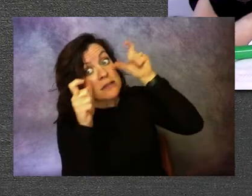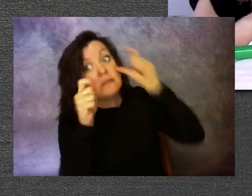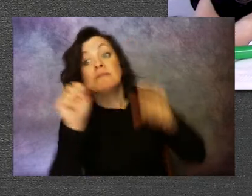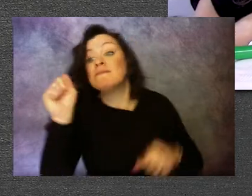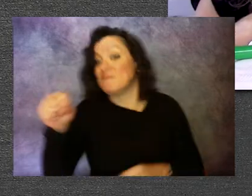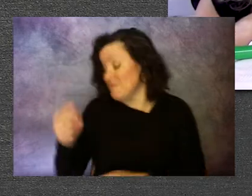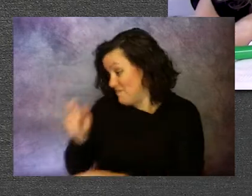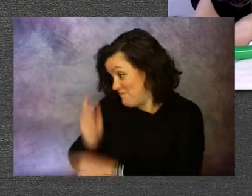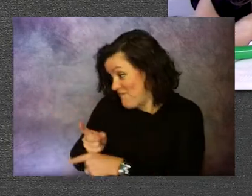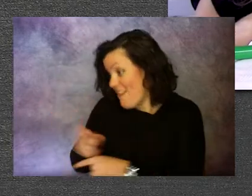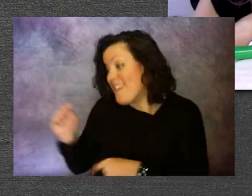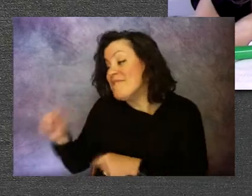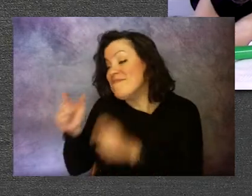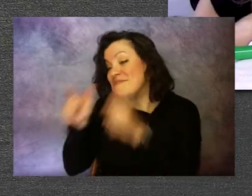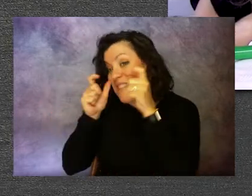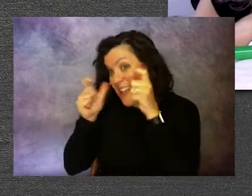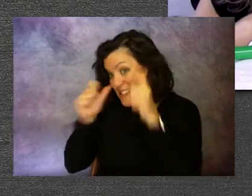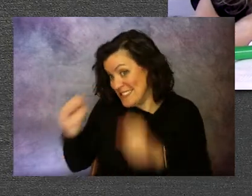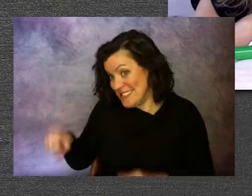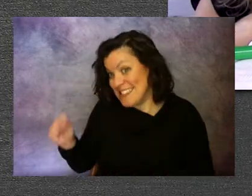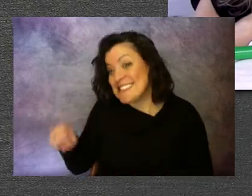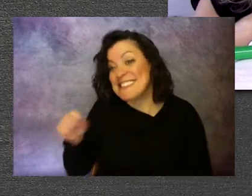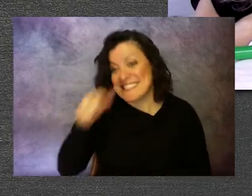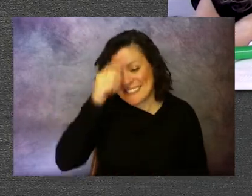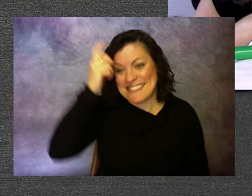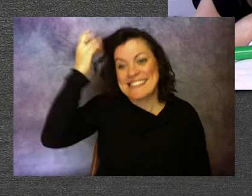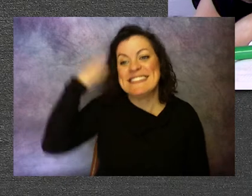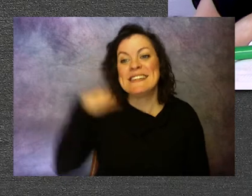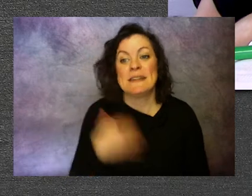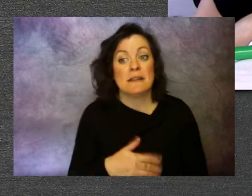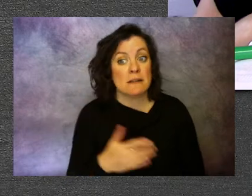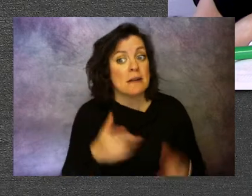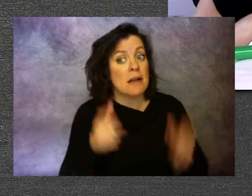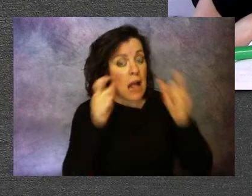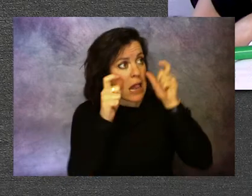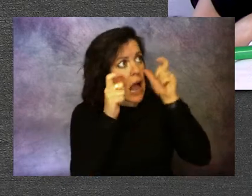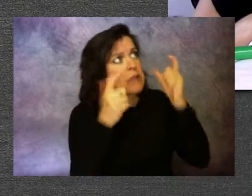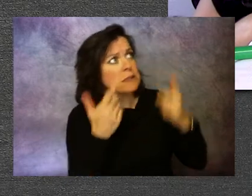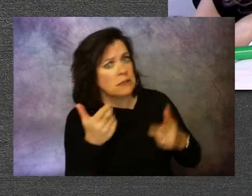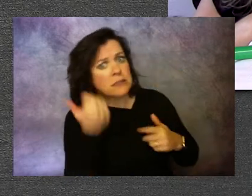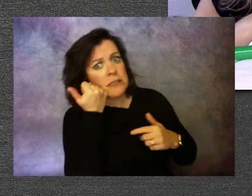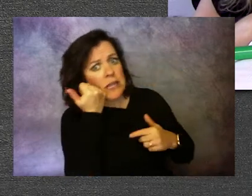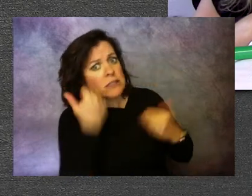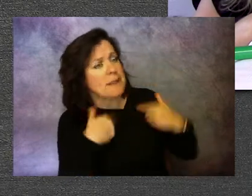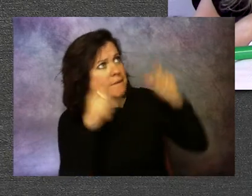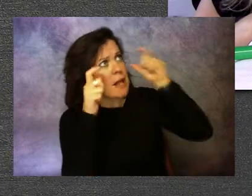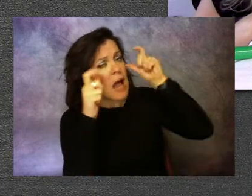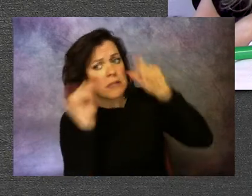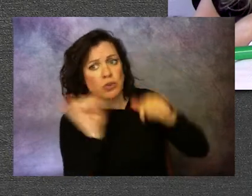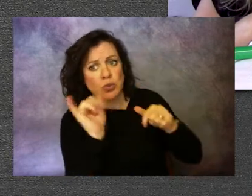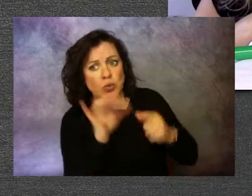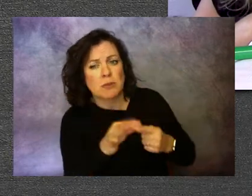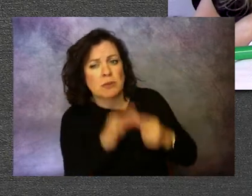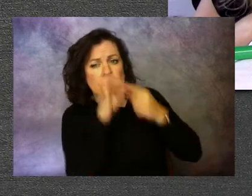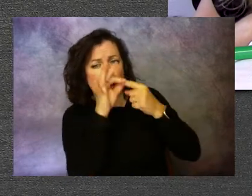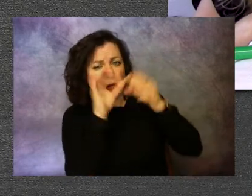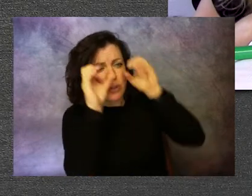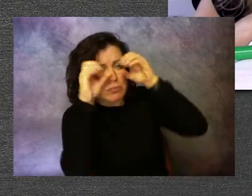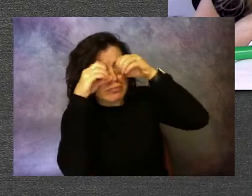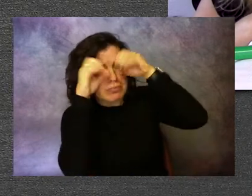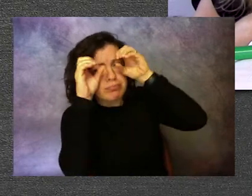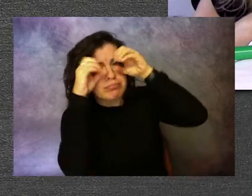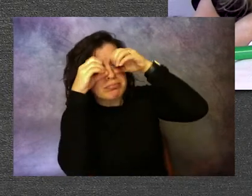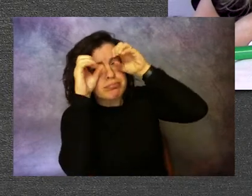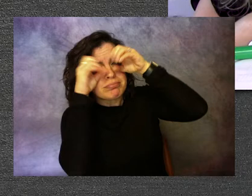had glasses on. Yeah, and she had glasses too. Yep, and she had a special thing, a little